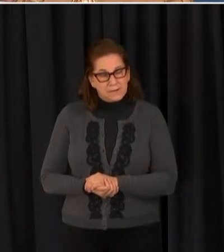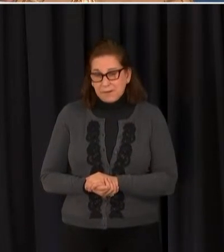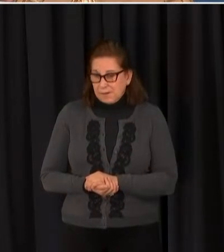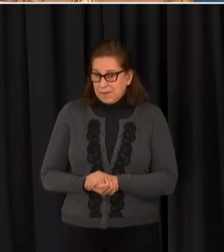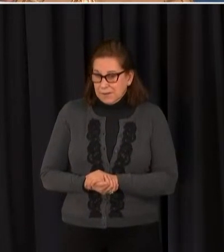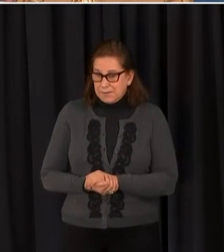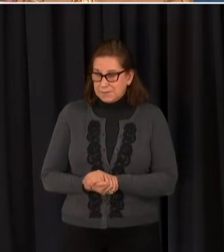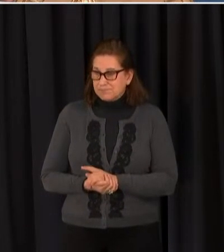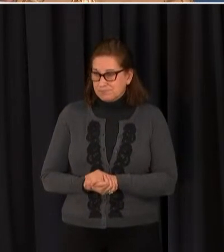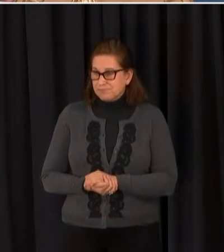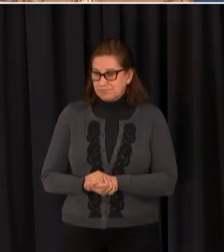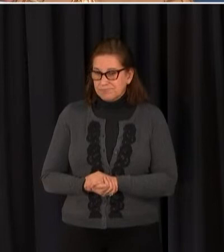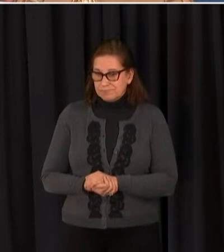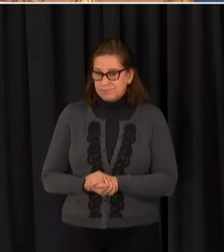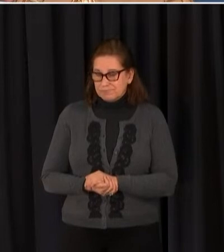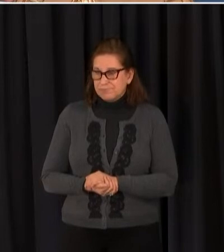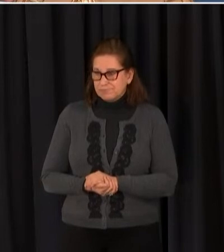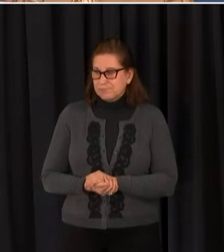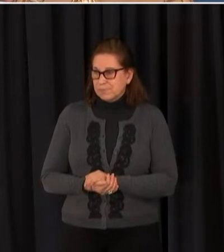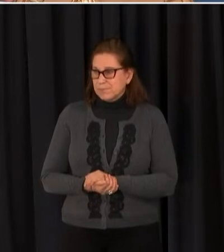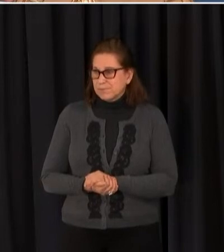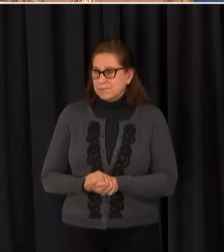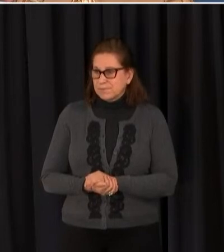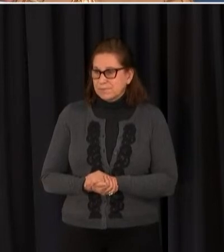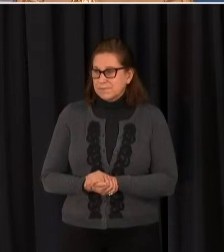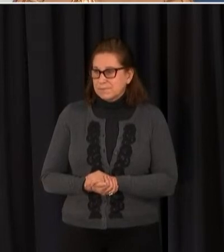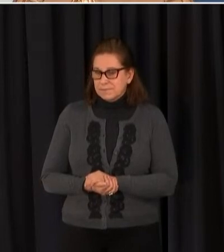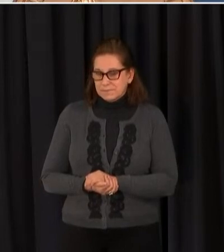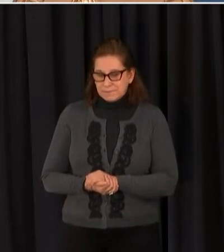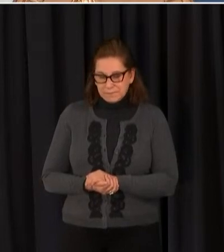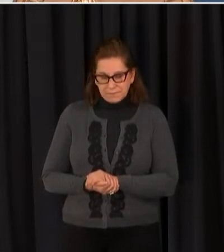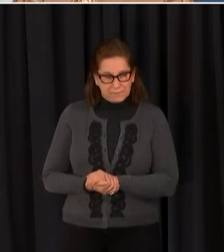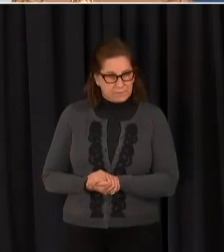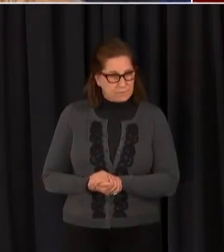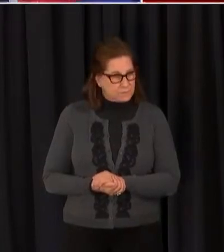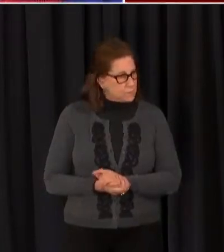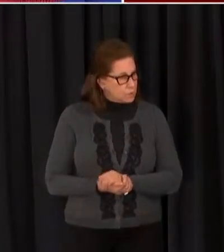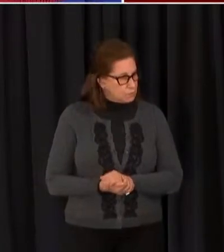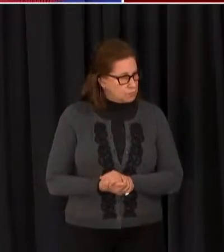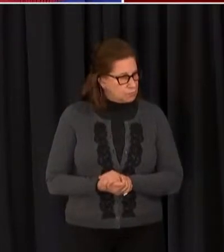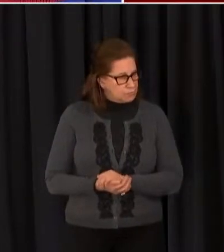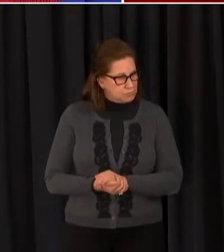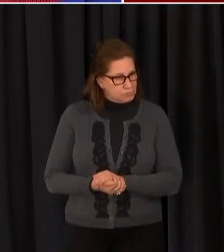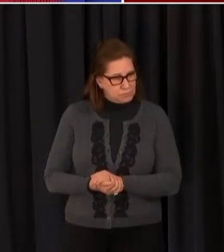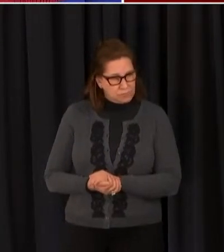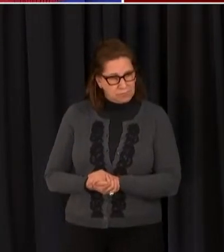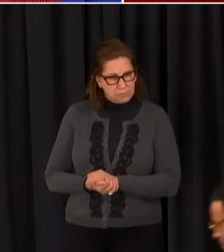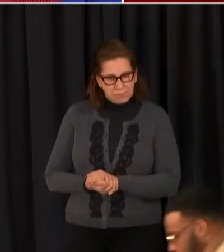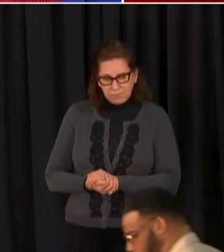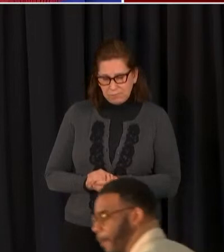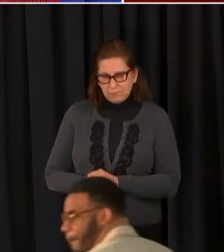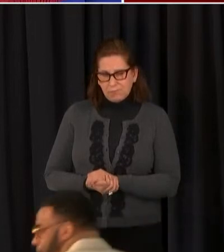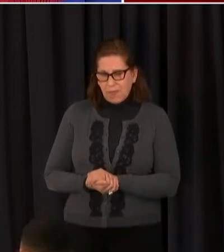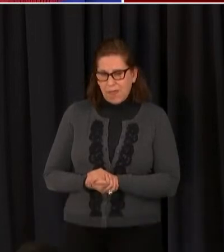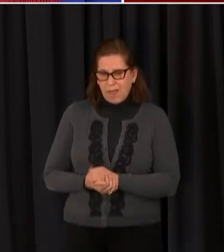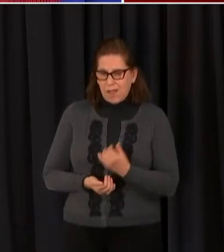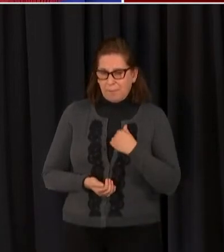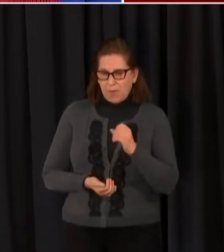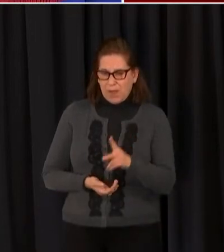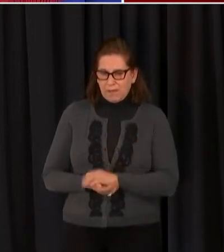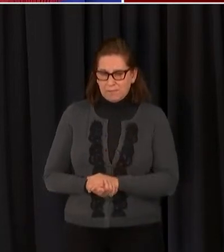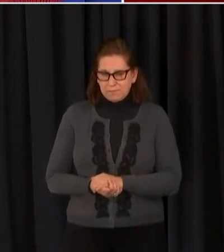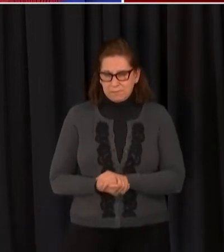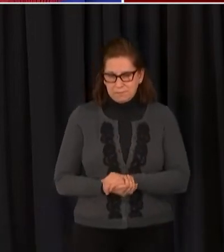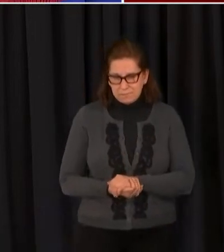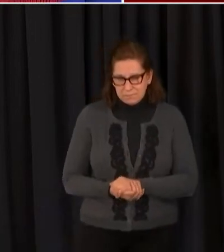And I think that's it for our update. We'll take your questions. Yes, Mark. Mayor Bowser, there's a lot